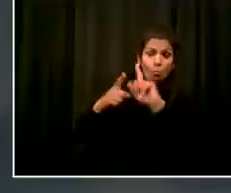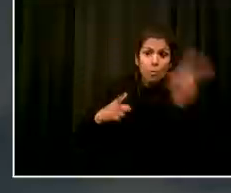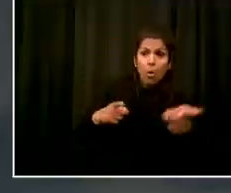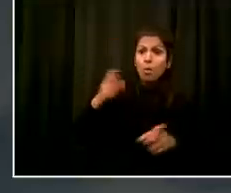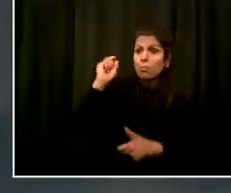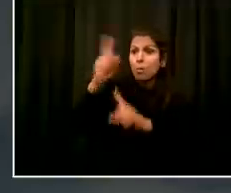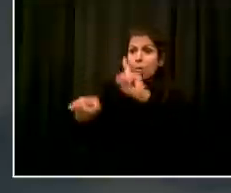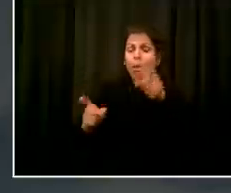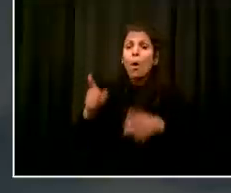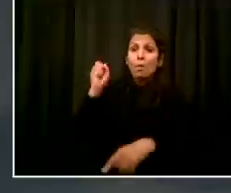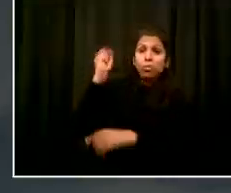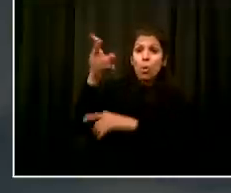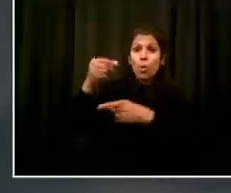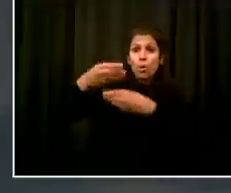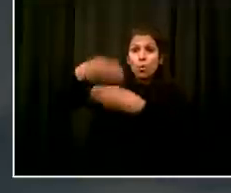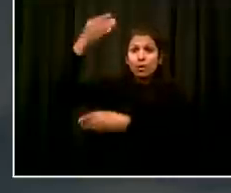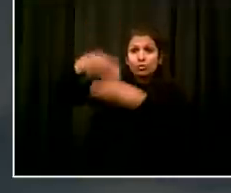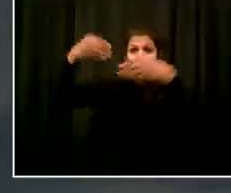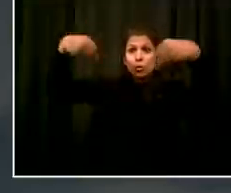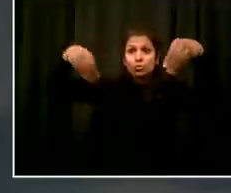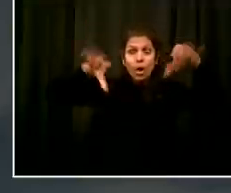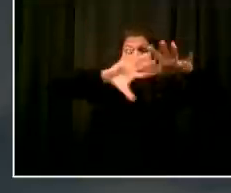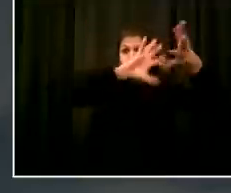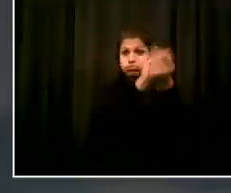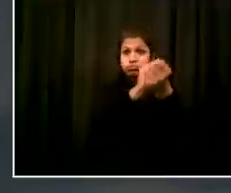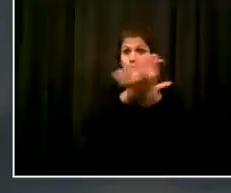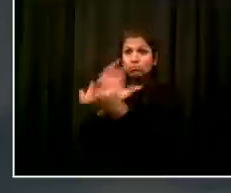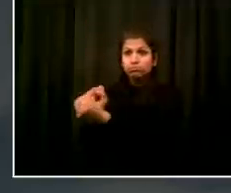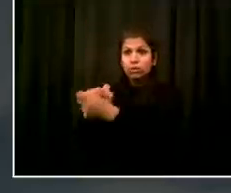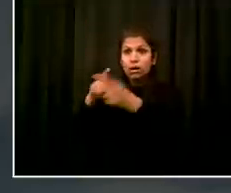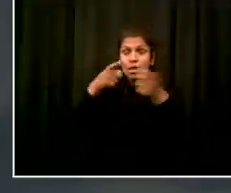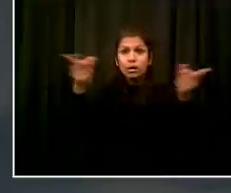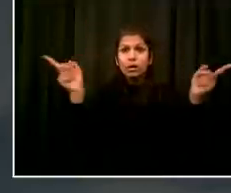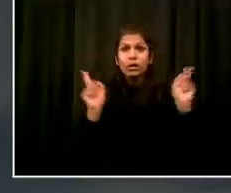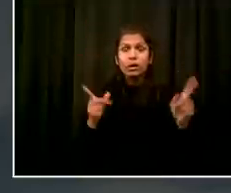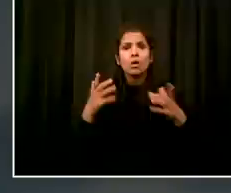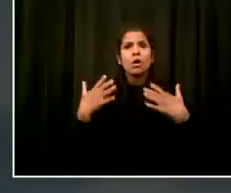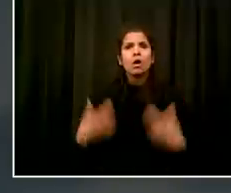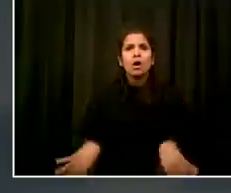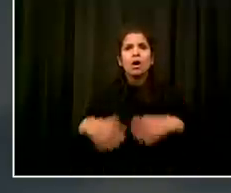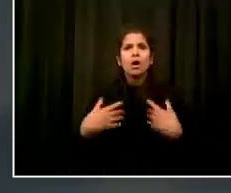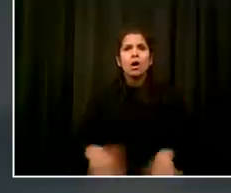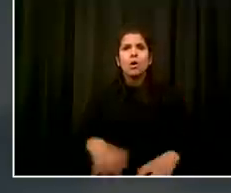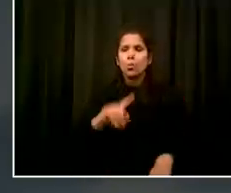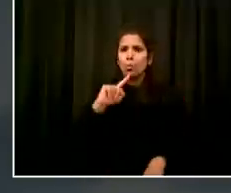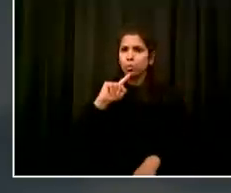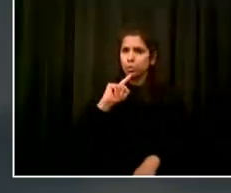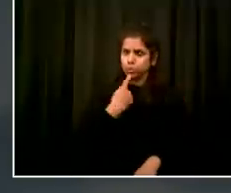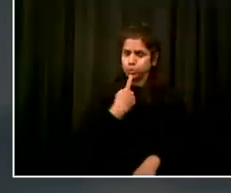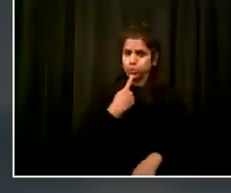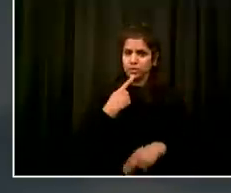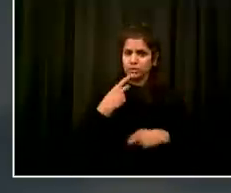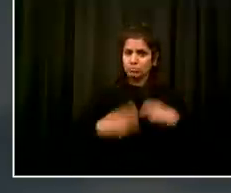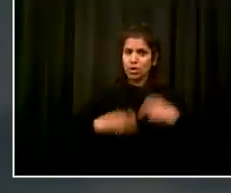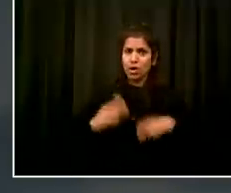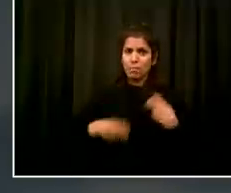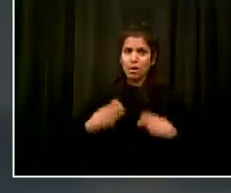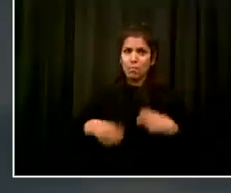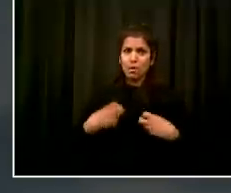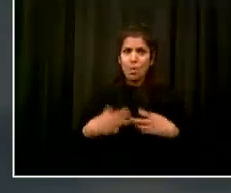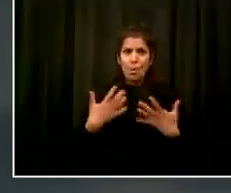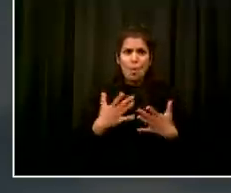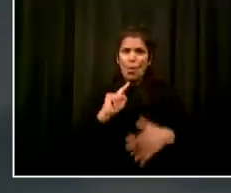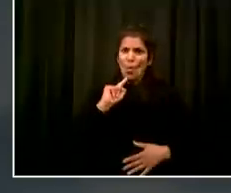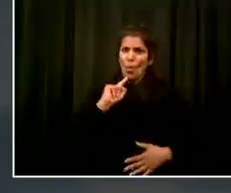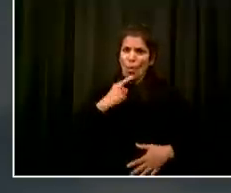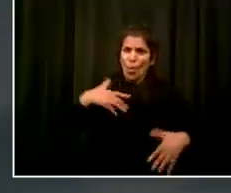on members of law enforcement across the country. And we are seeing it, unfortunately,